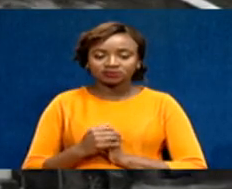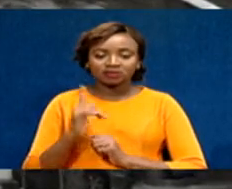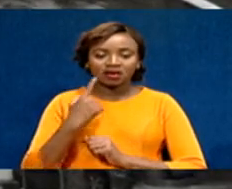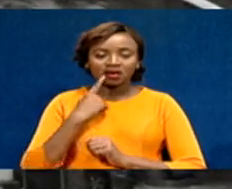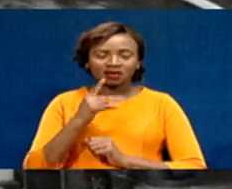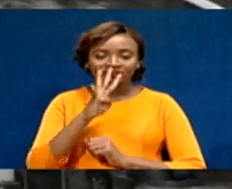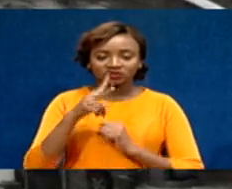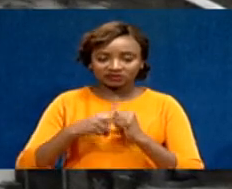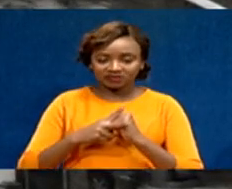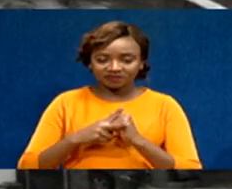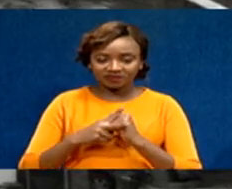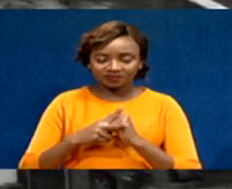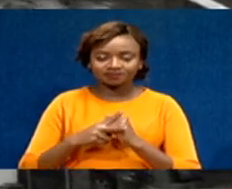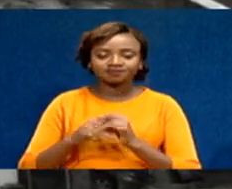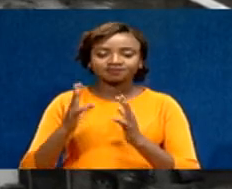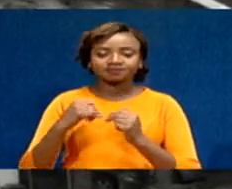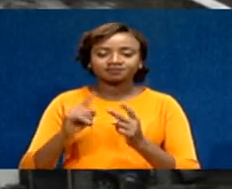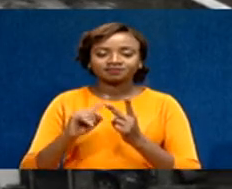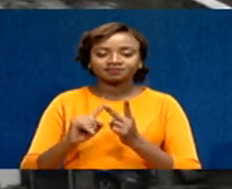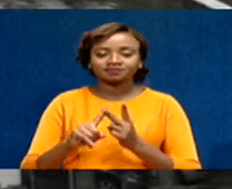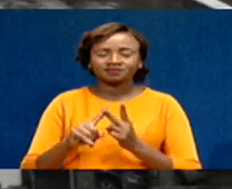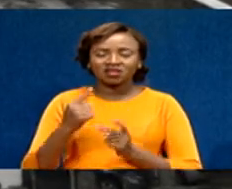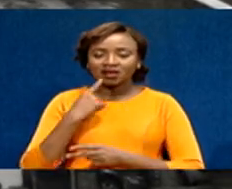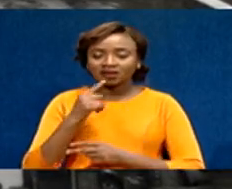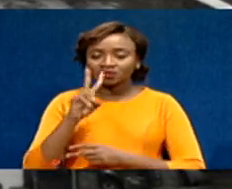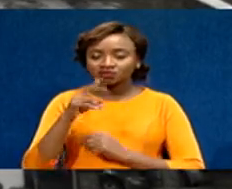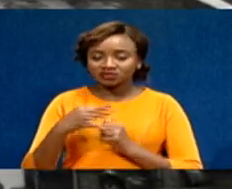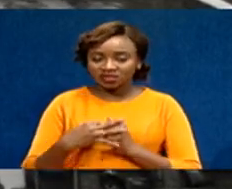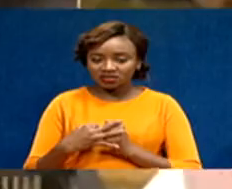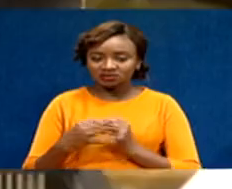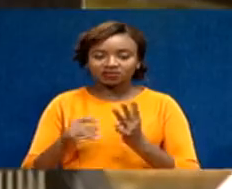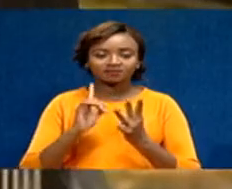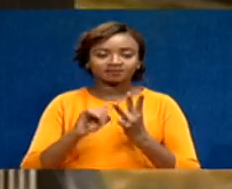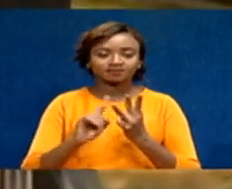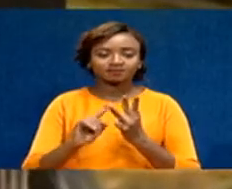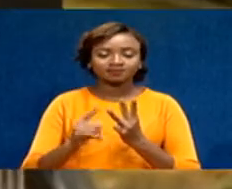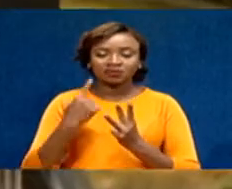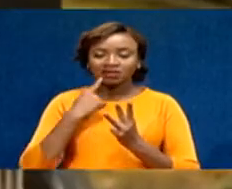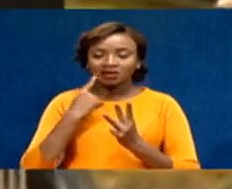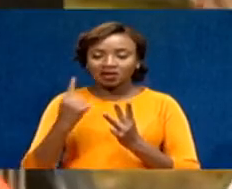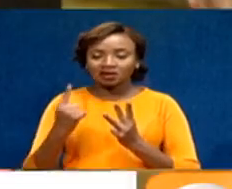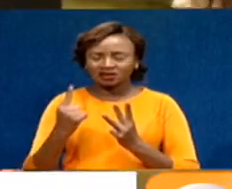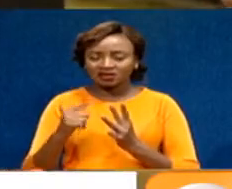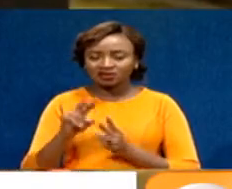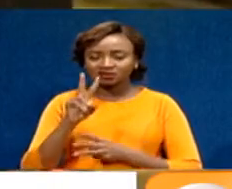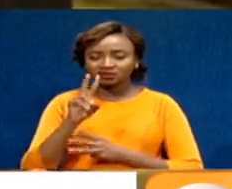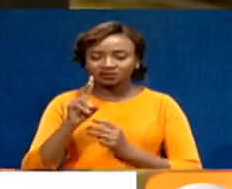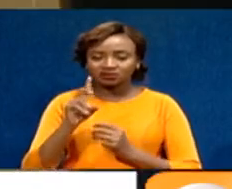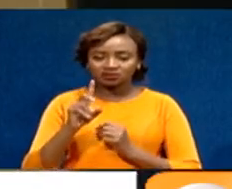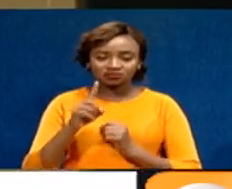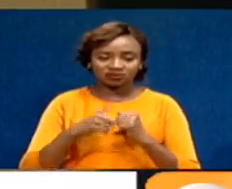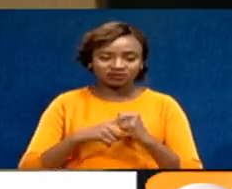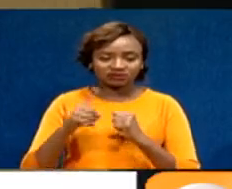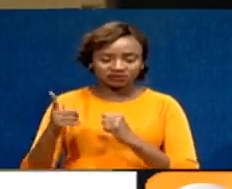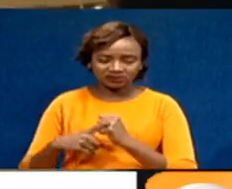and 86 shillings, rather, and 86 cents, 128 shillings and 76 cents, and 116 shillings and 69